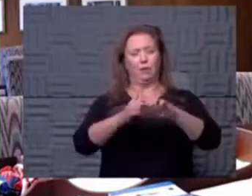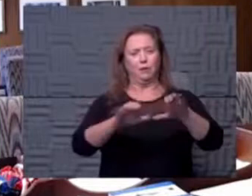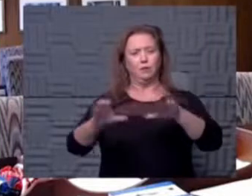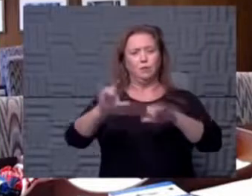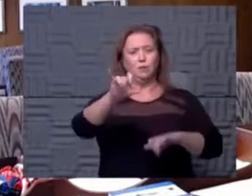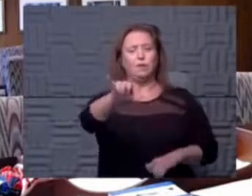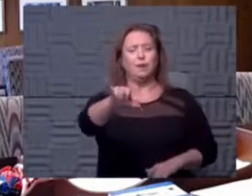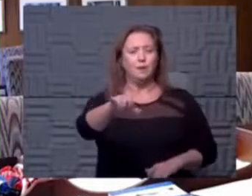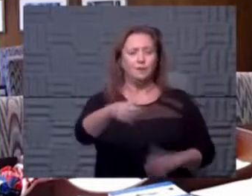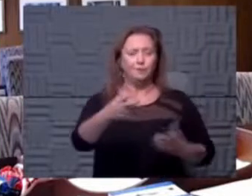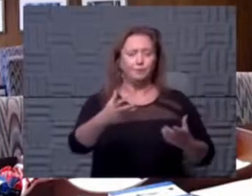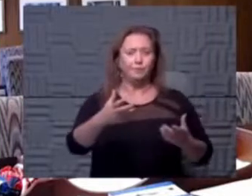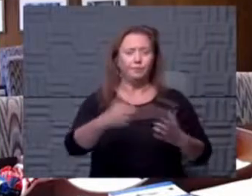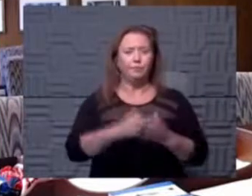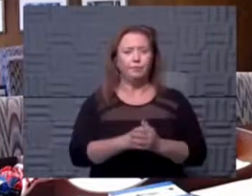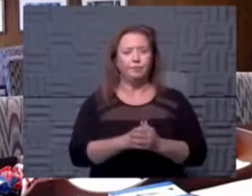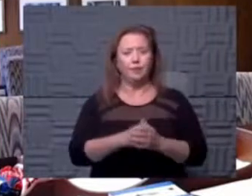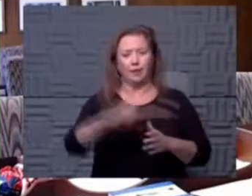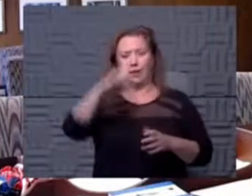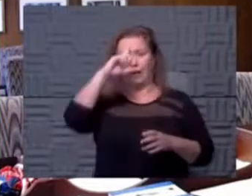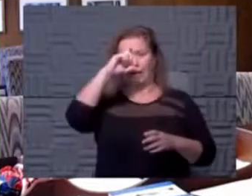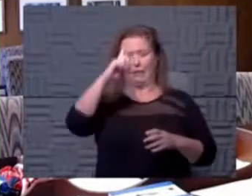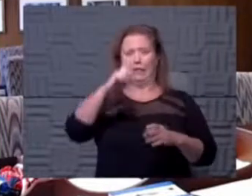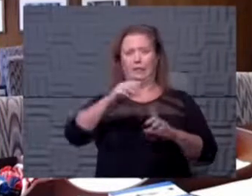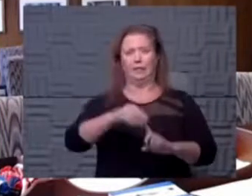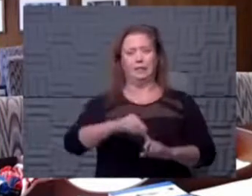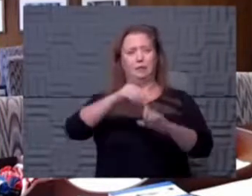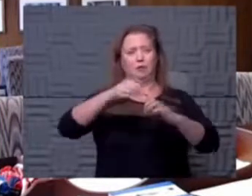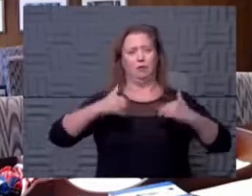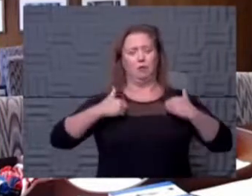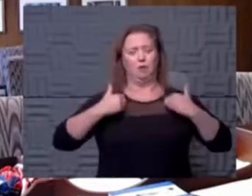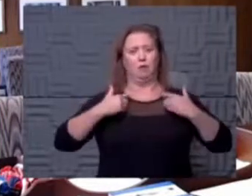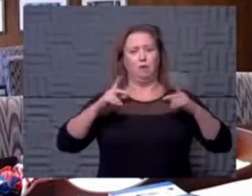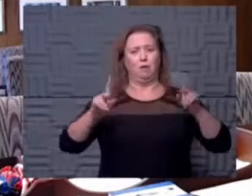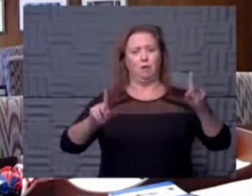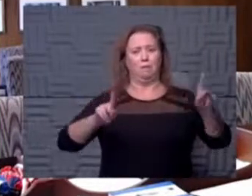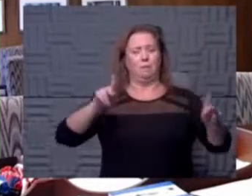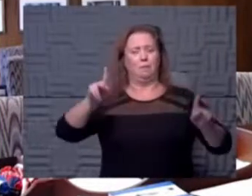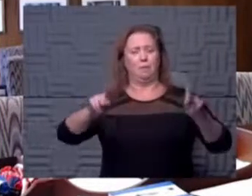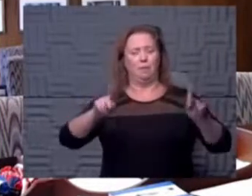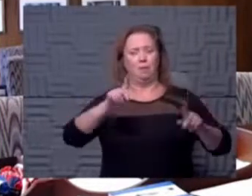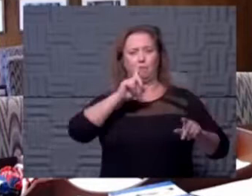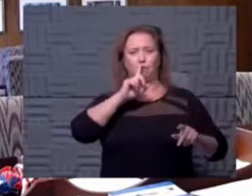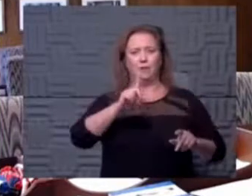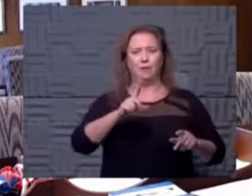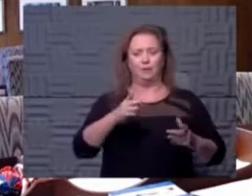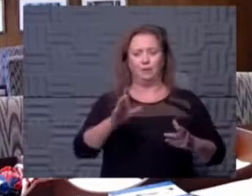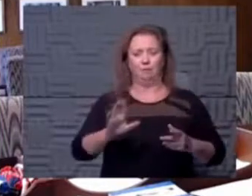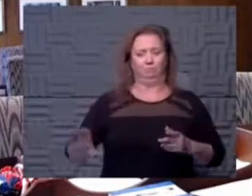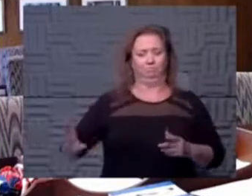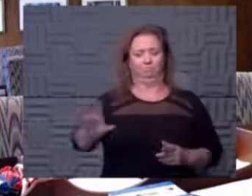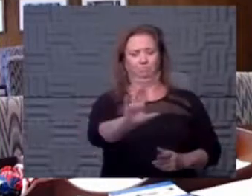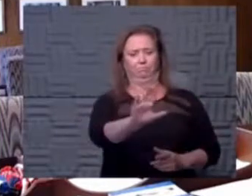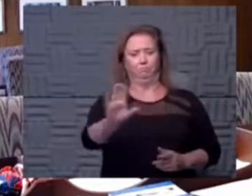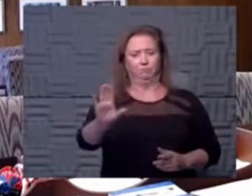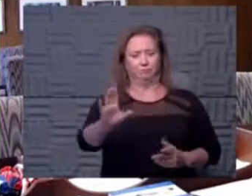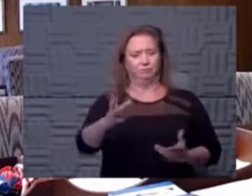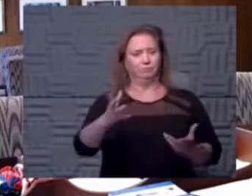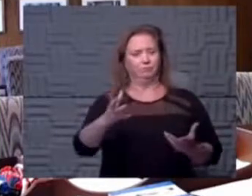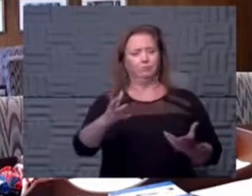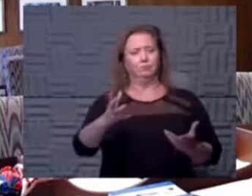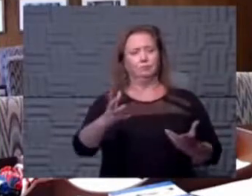that well, but I think especially our young people, I think are really they're at